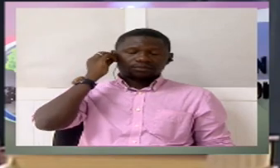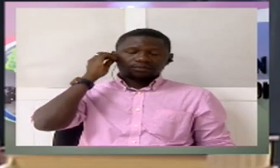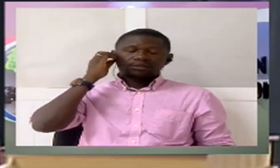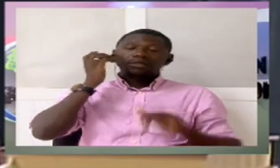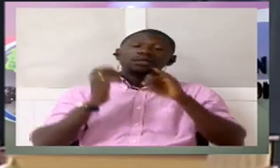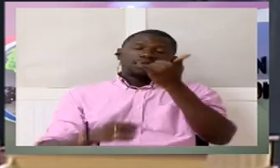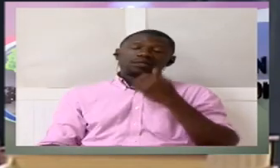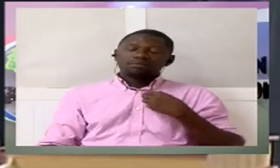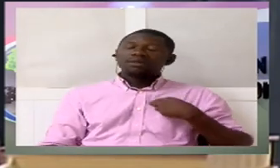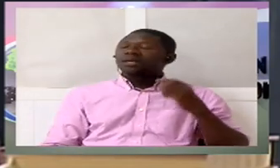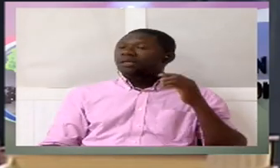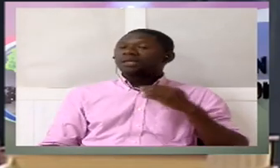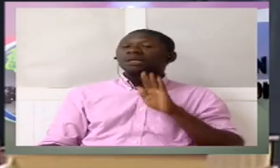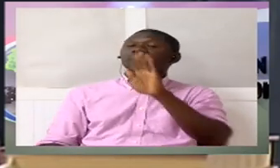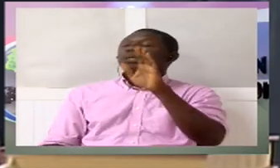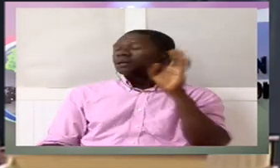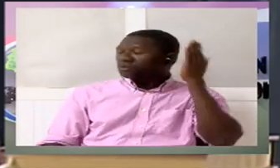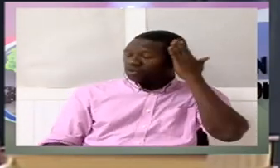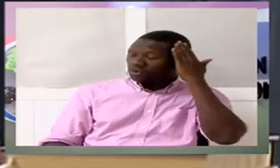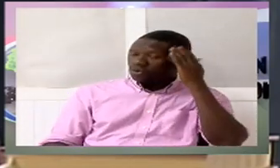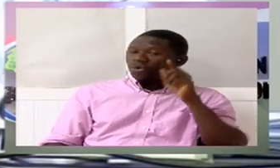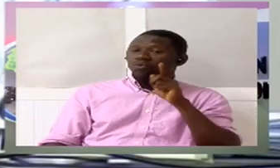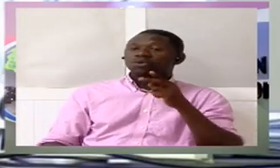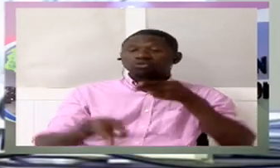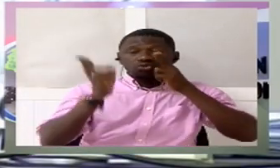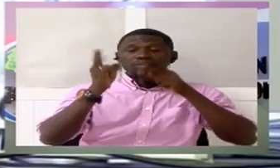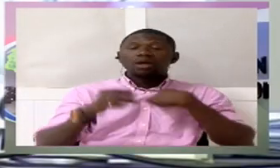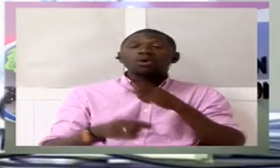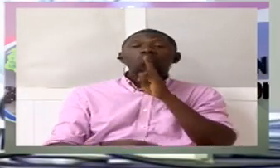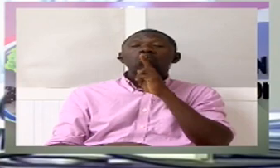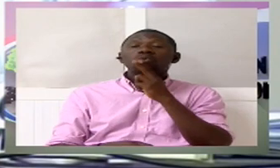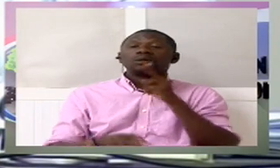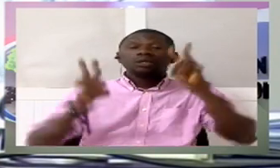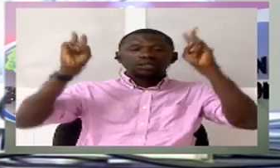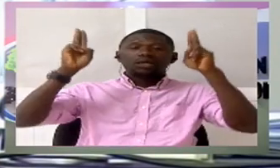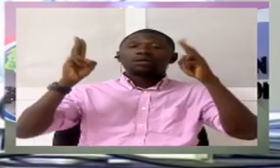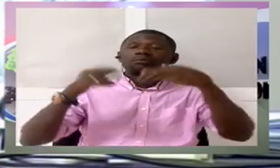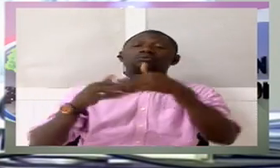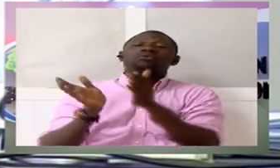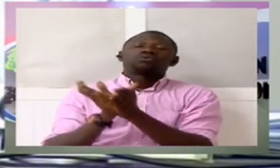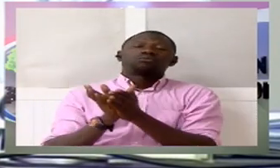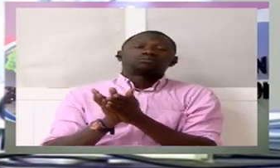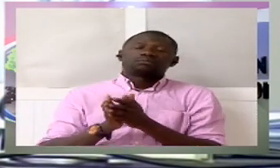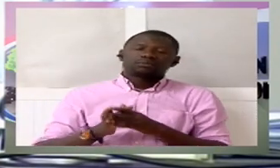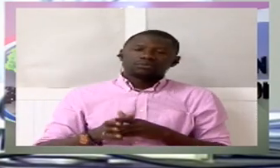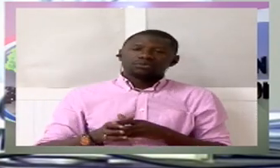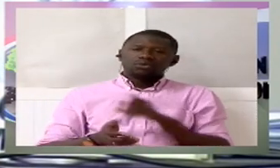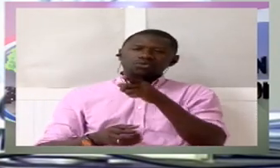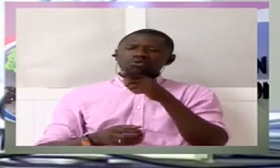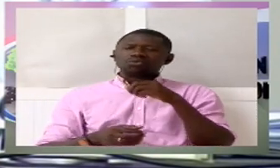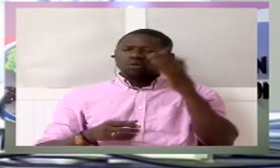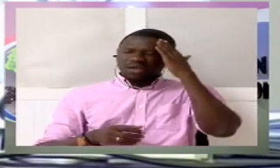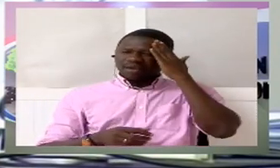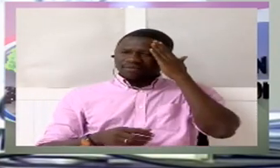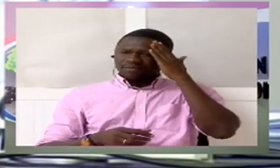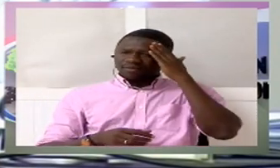Yes, I later on got to know that he was shot by Yaya's people. Do you have a belief as to why Yaya Jame's